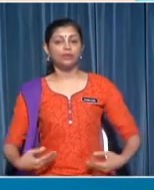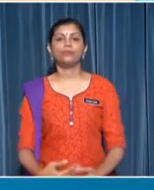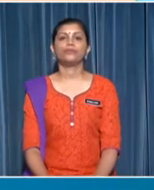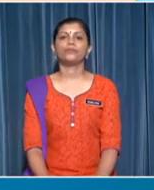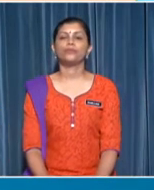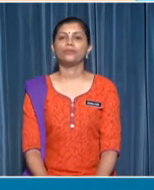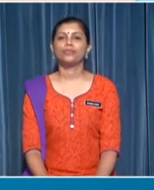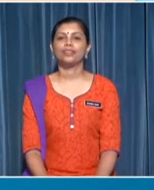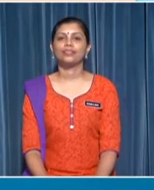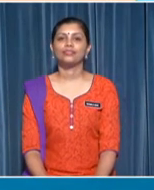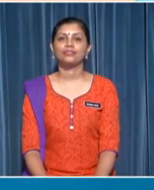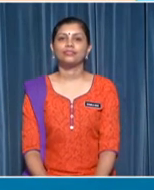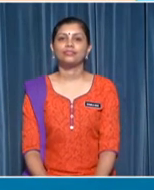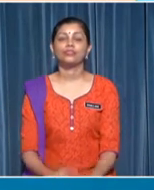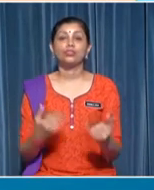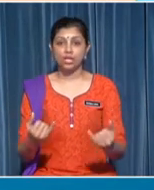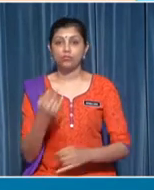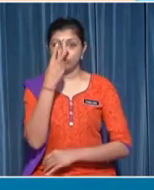Okay, now, look here.